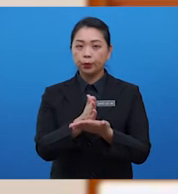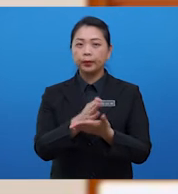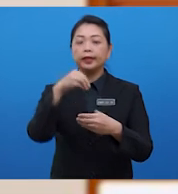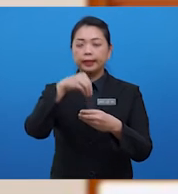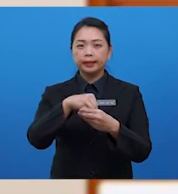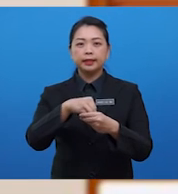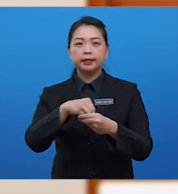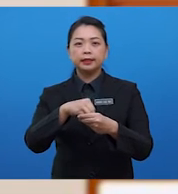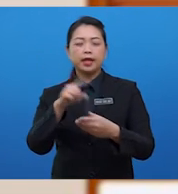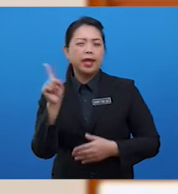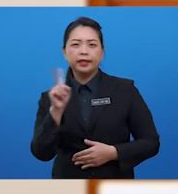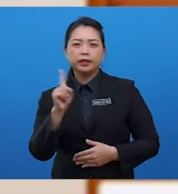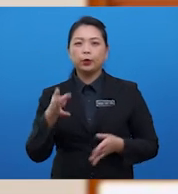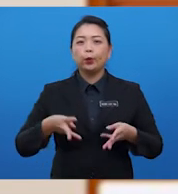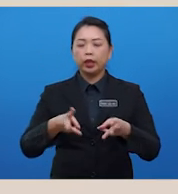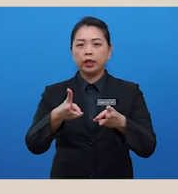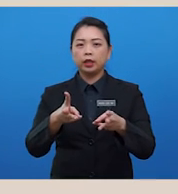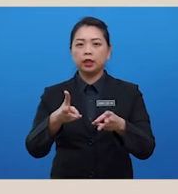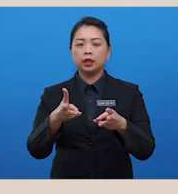in any way possible.